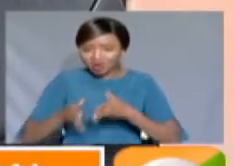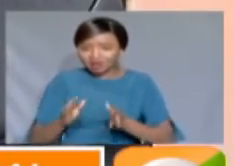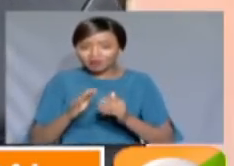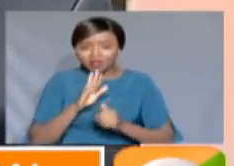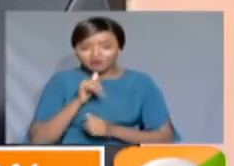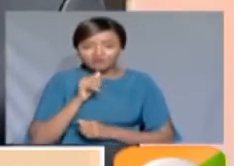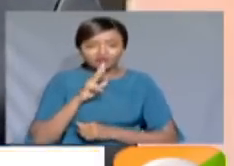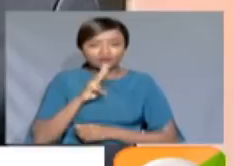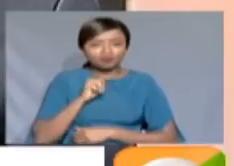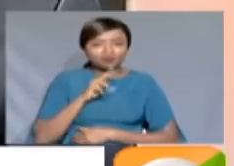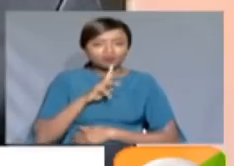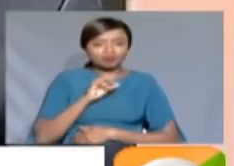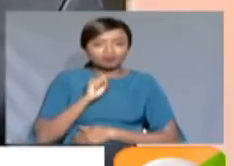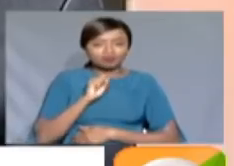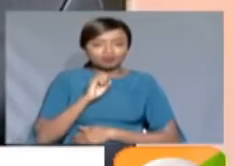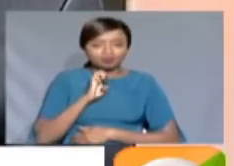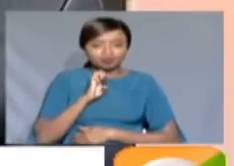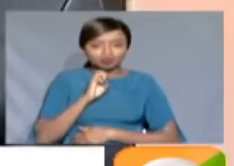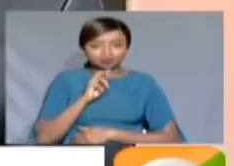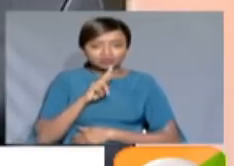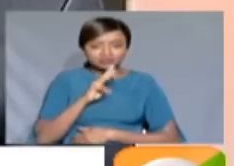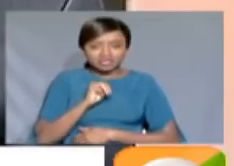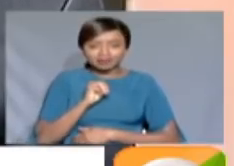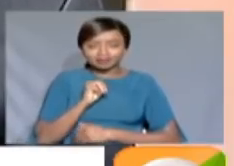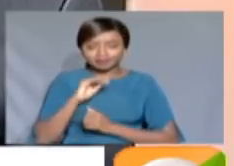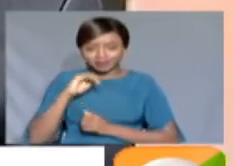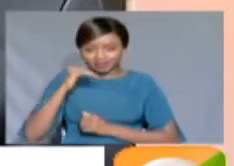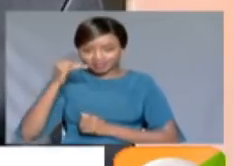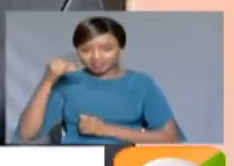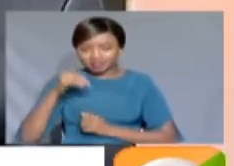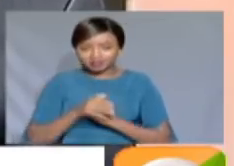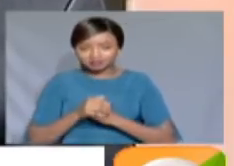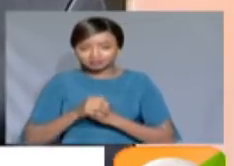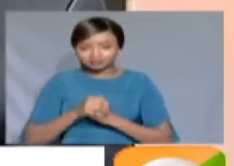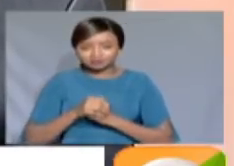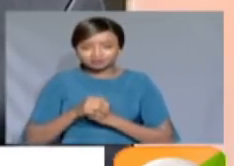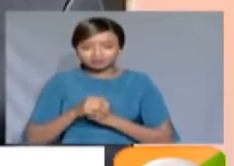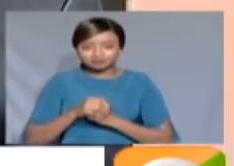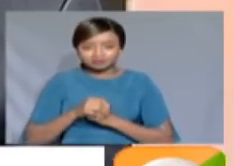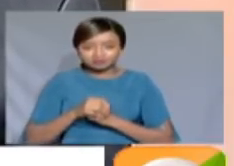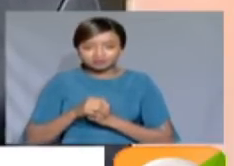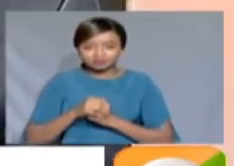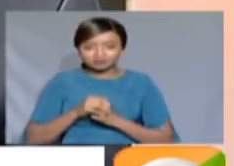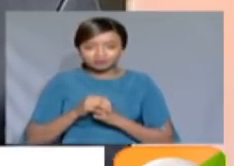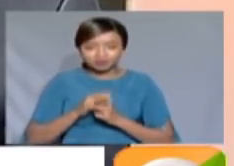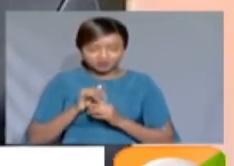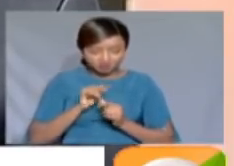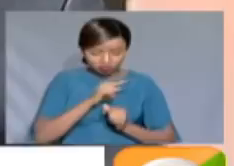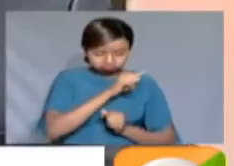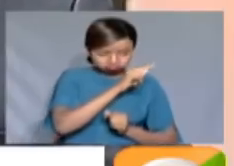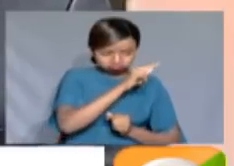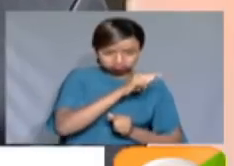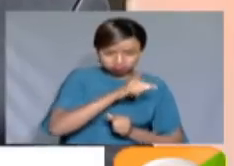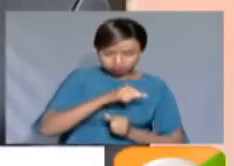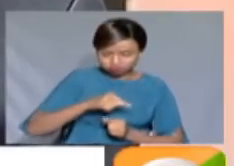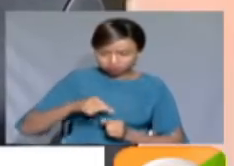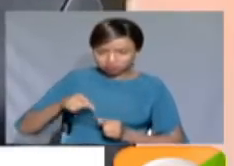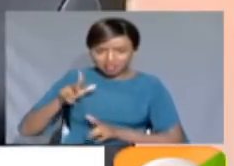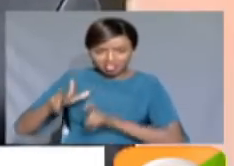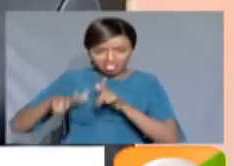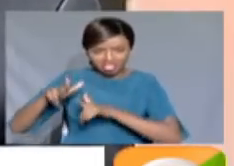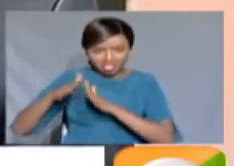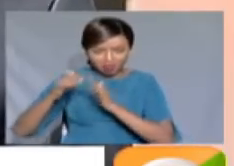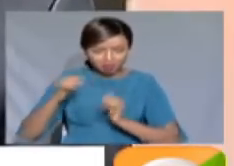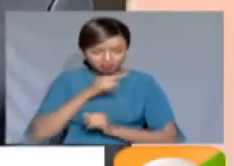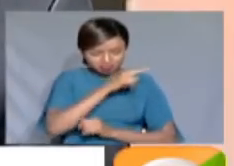Hill to Nyayo Stadium, Nyayo House, or up to Haille Selassie, then they can be able to